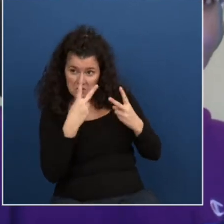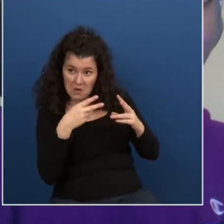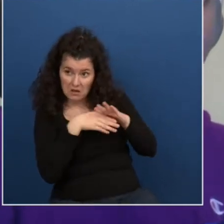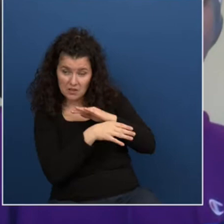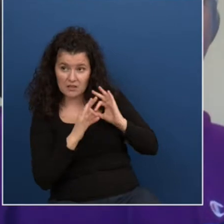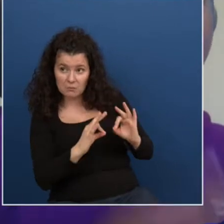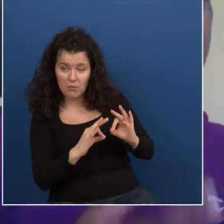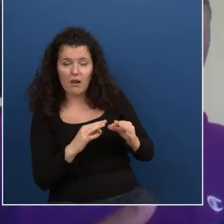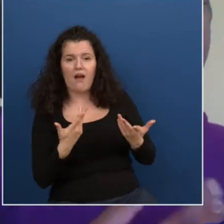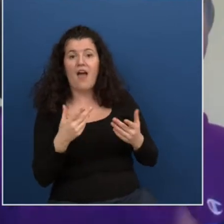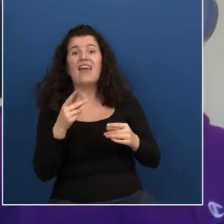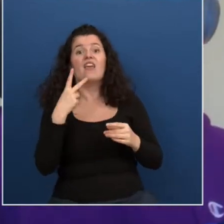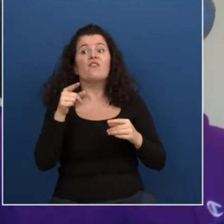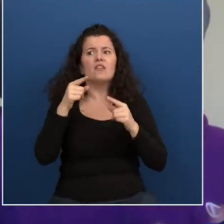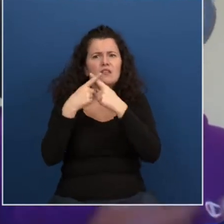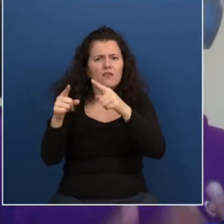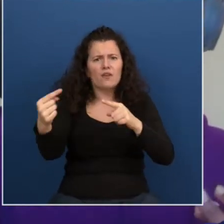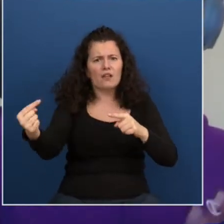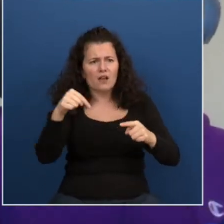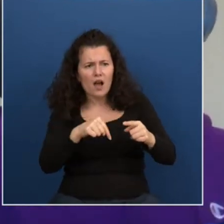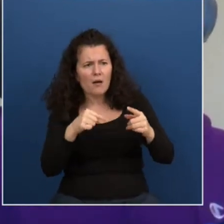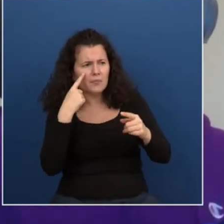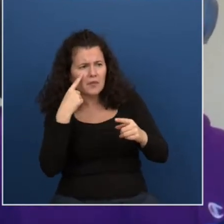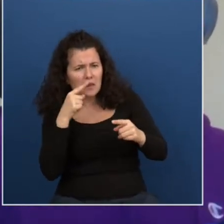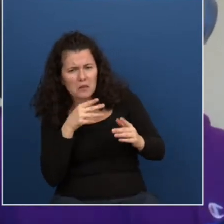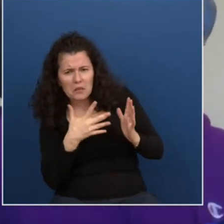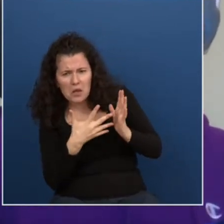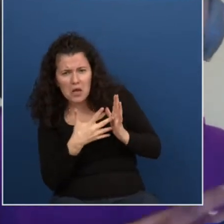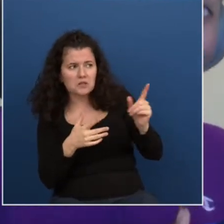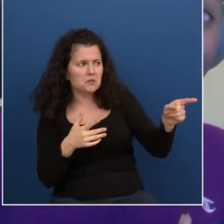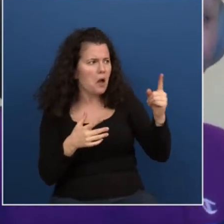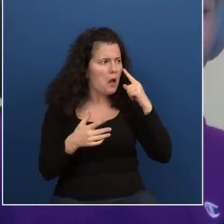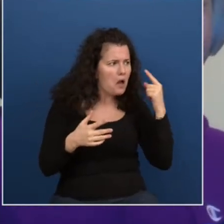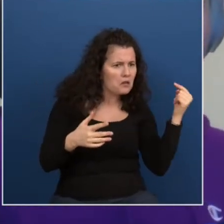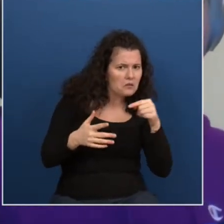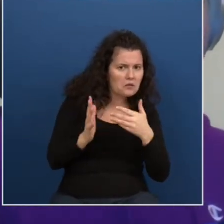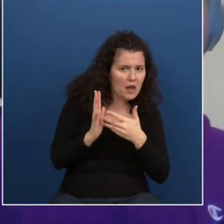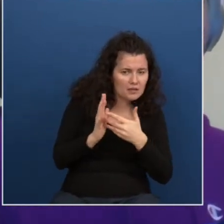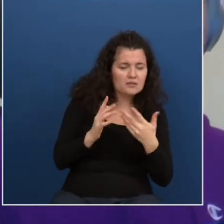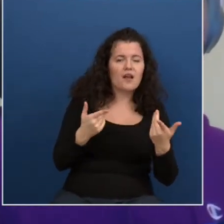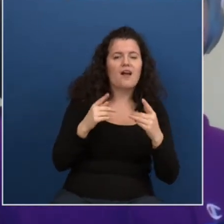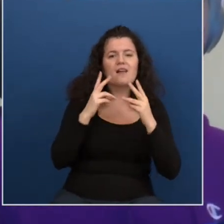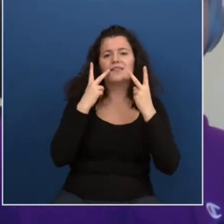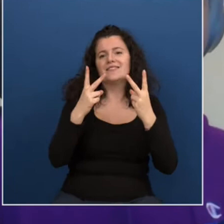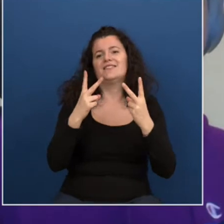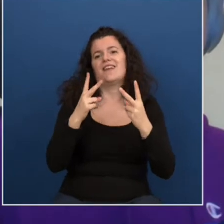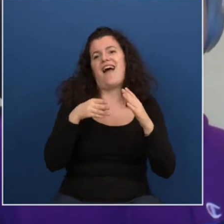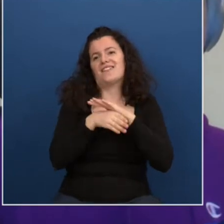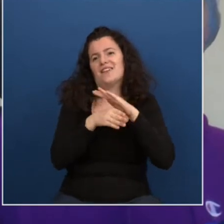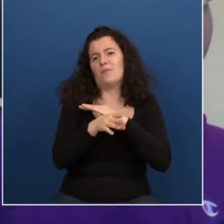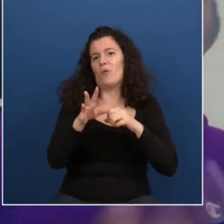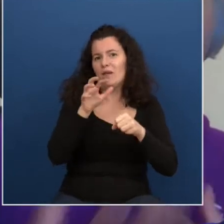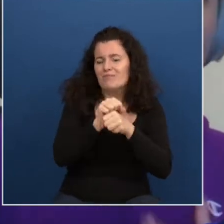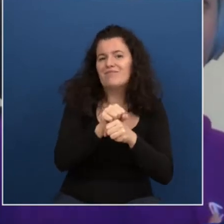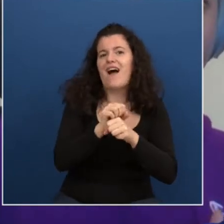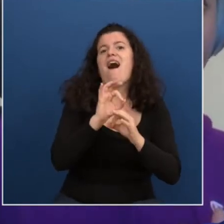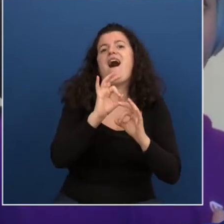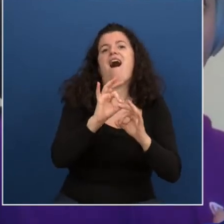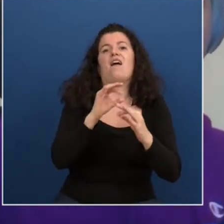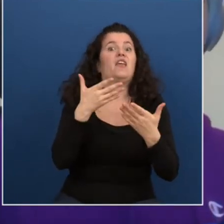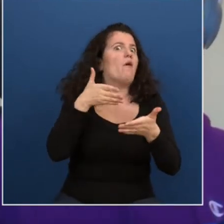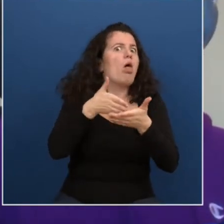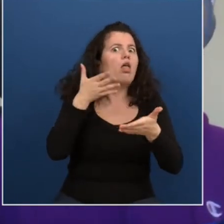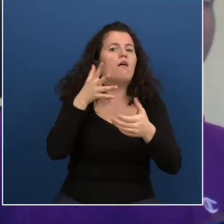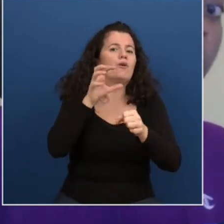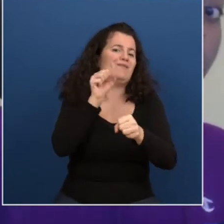Exactly. So, John, I think we've talked a little bit about why teams should shift left and consider accessibility early and often, but how about we switch